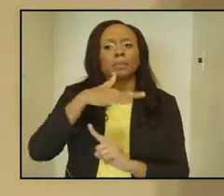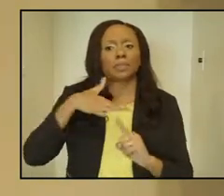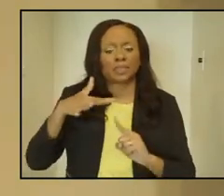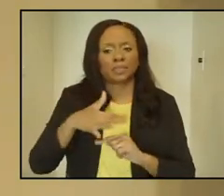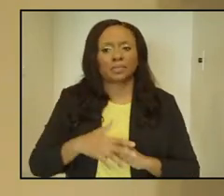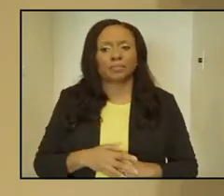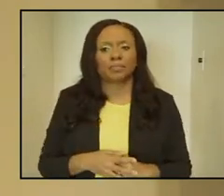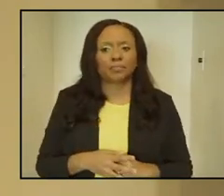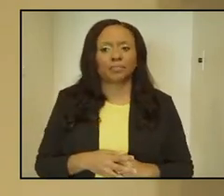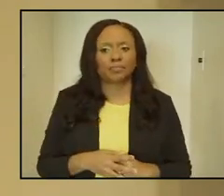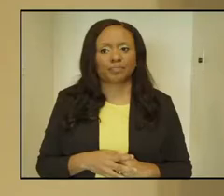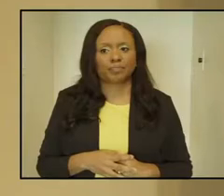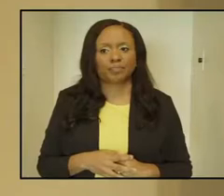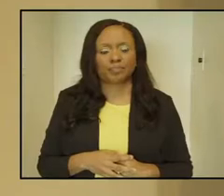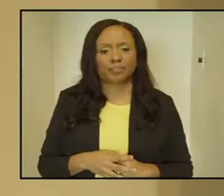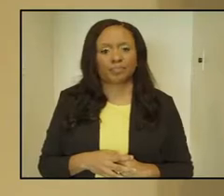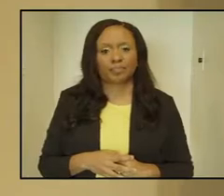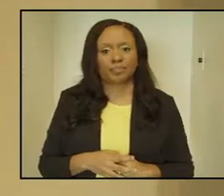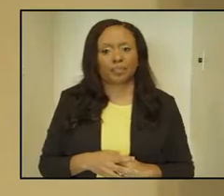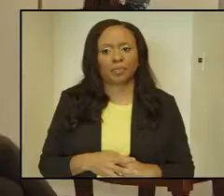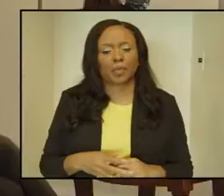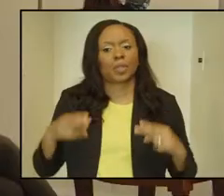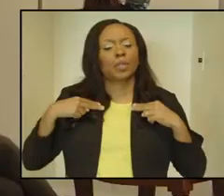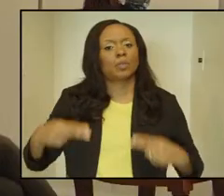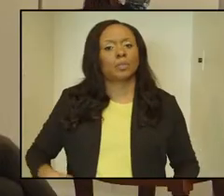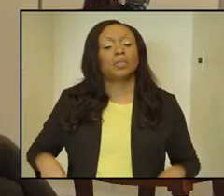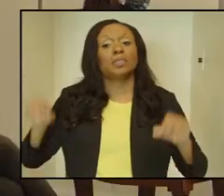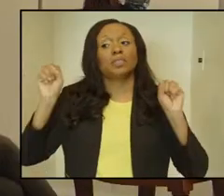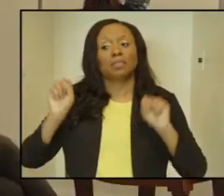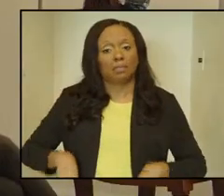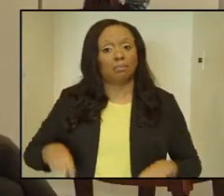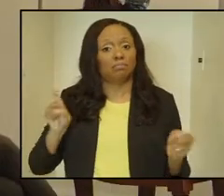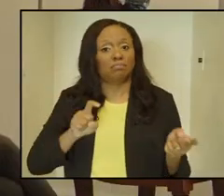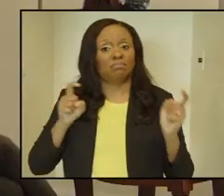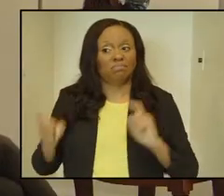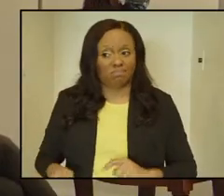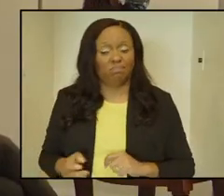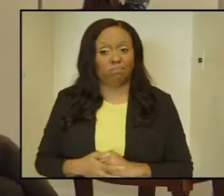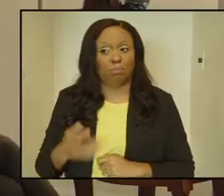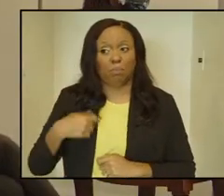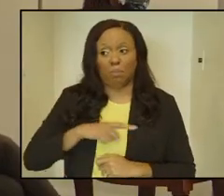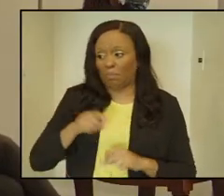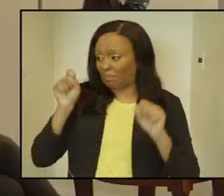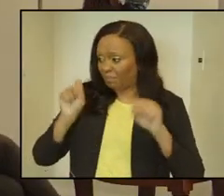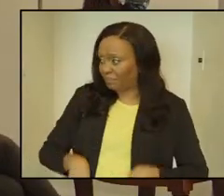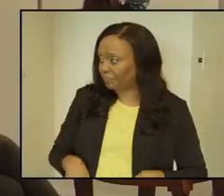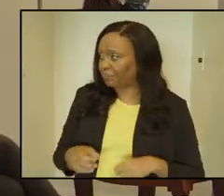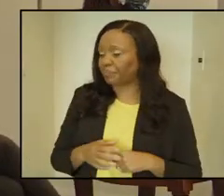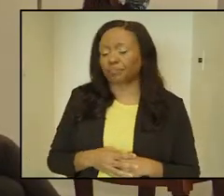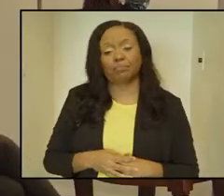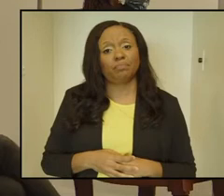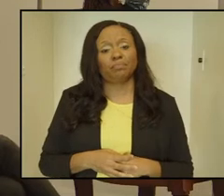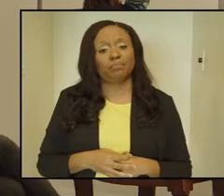are quite capable of adaptation, very resilient. And the things that we took for